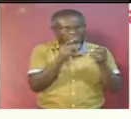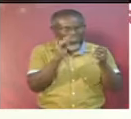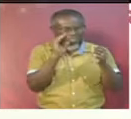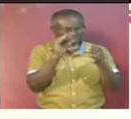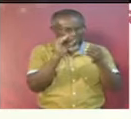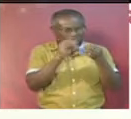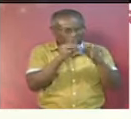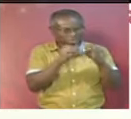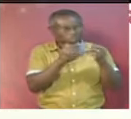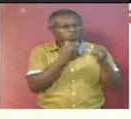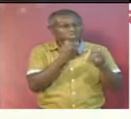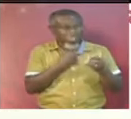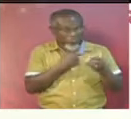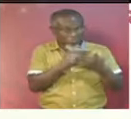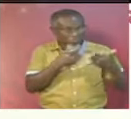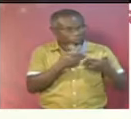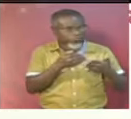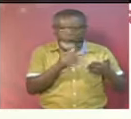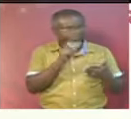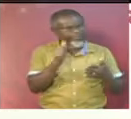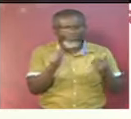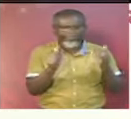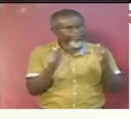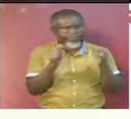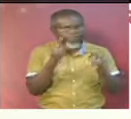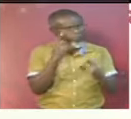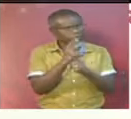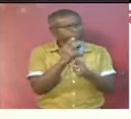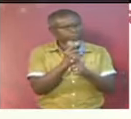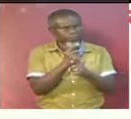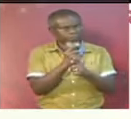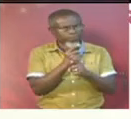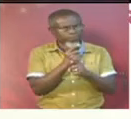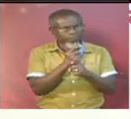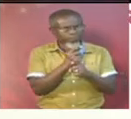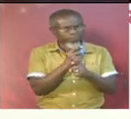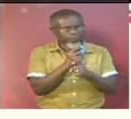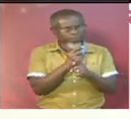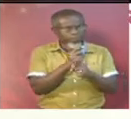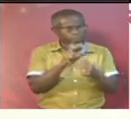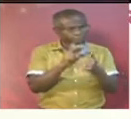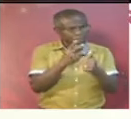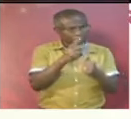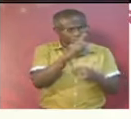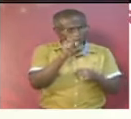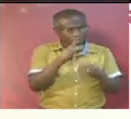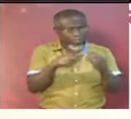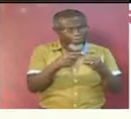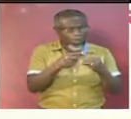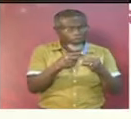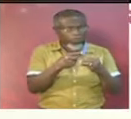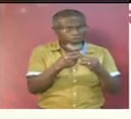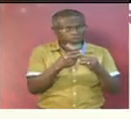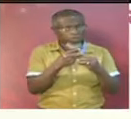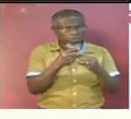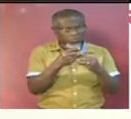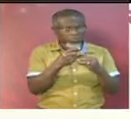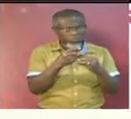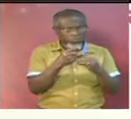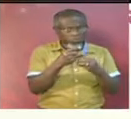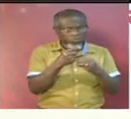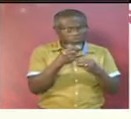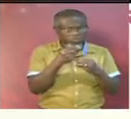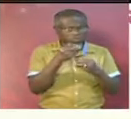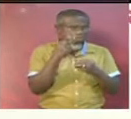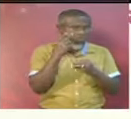one. Now, the second question with respect to ethnicity. Ethnicity at the US and